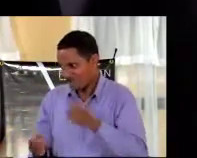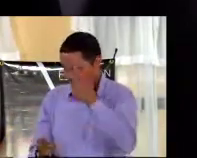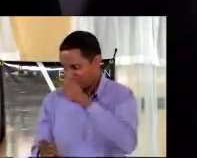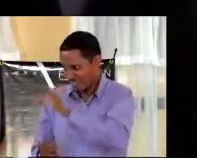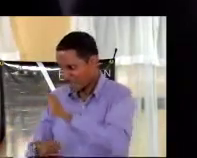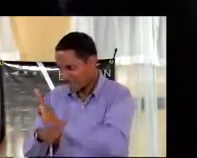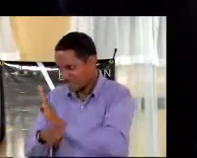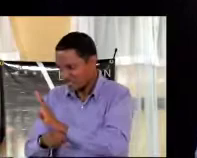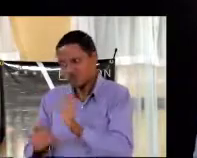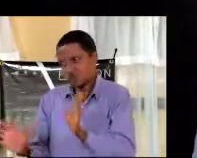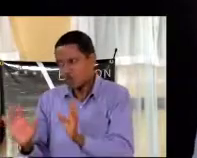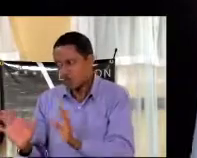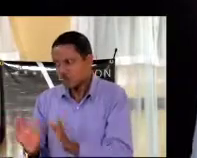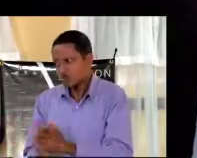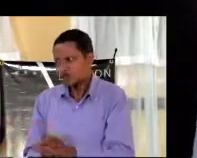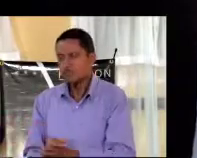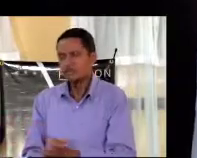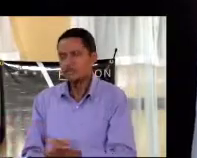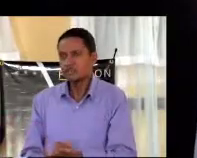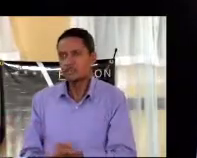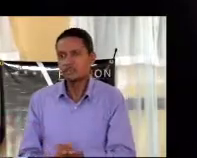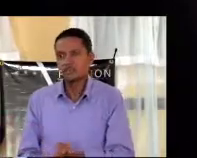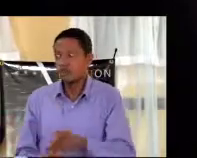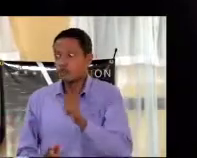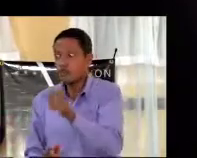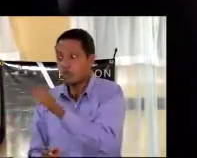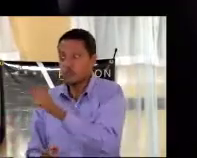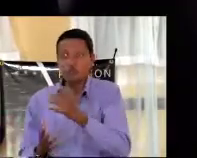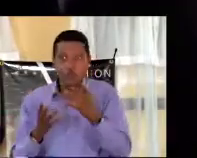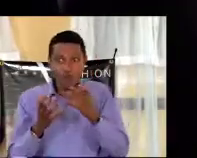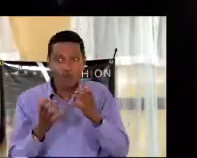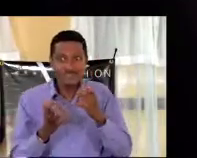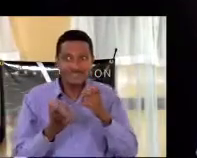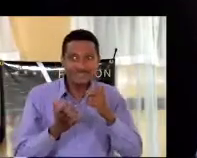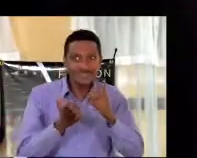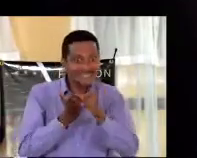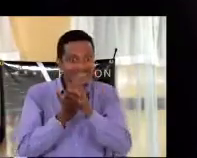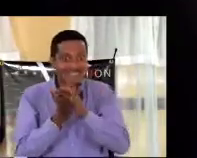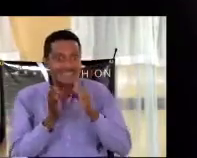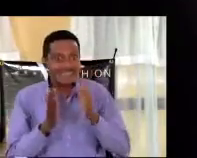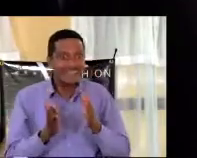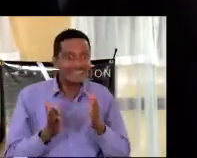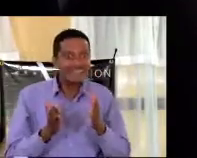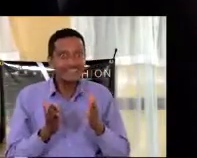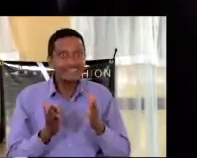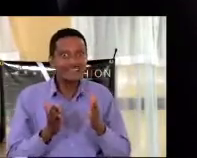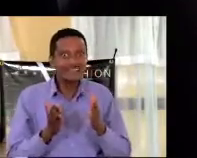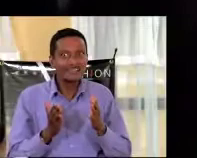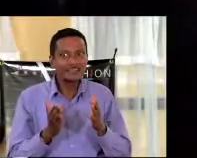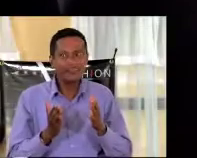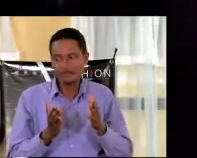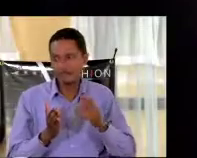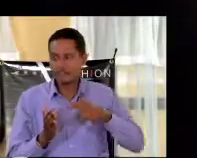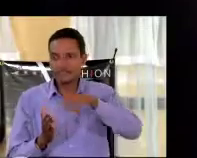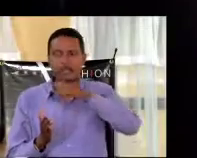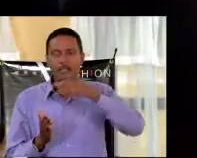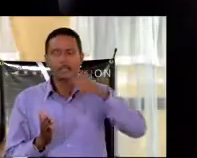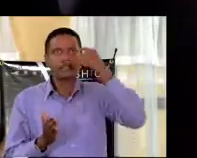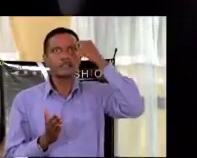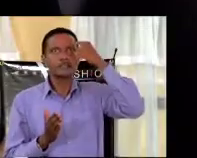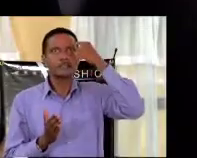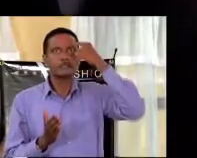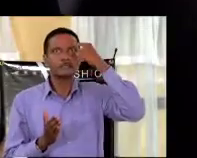So budding designers, as well as emerging and existing designers, have a compromised conscience,